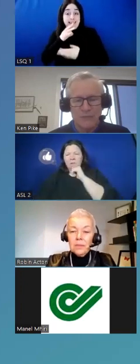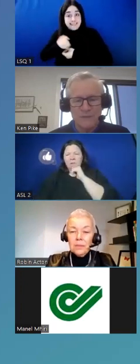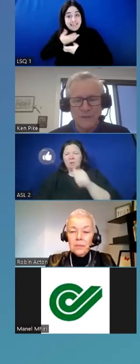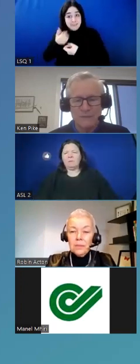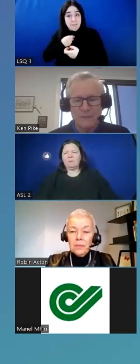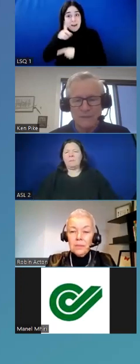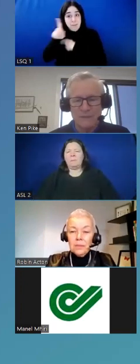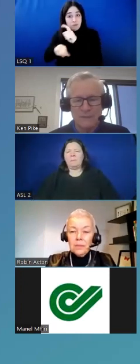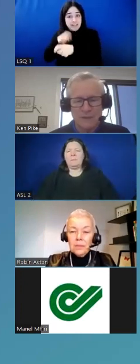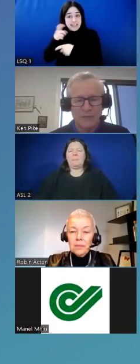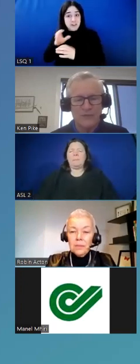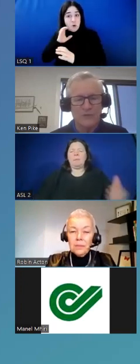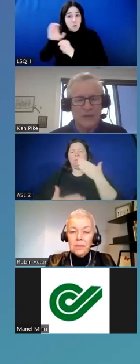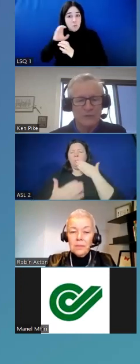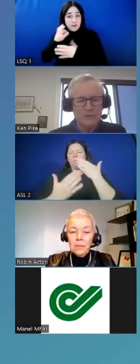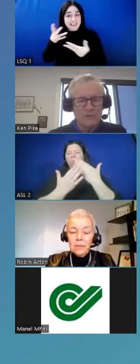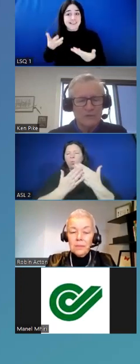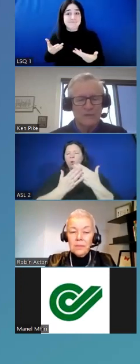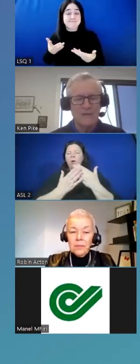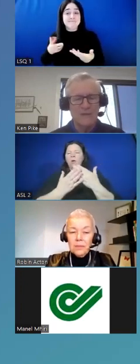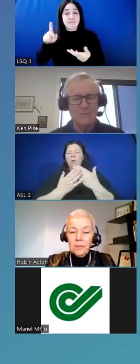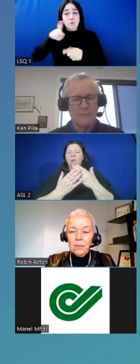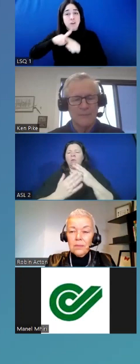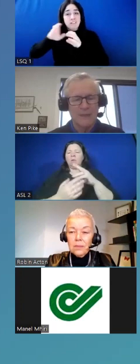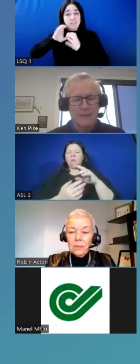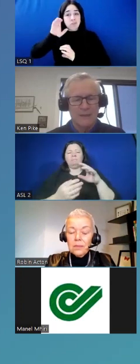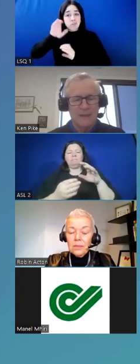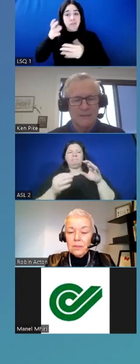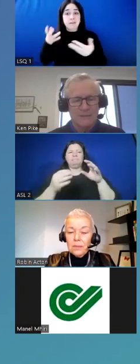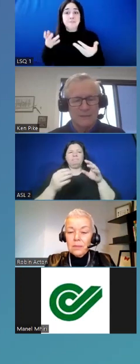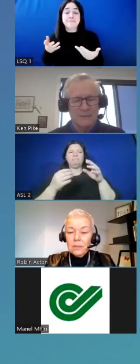yet well versed in our official languages.